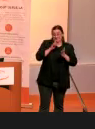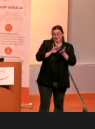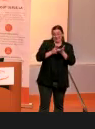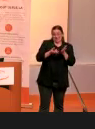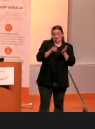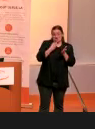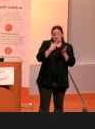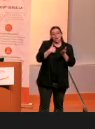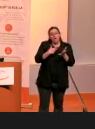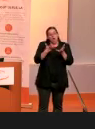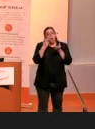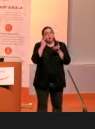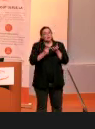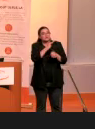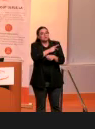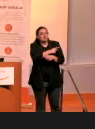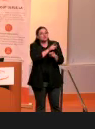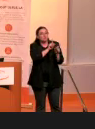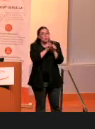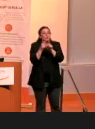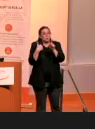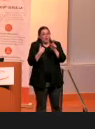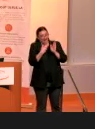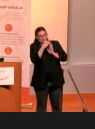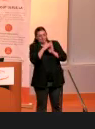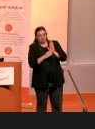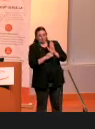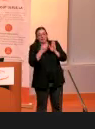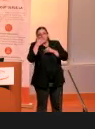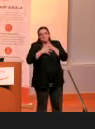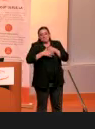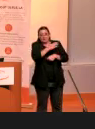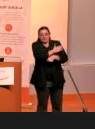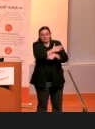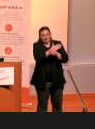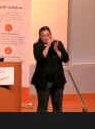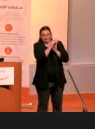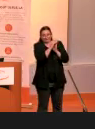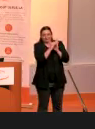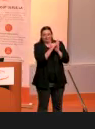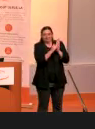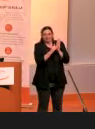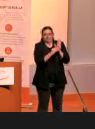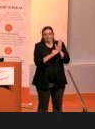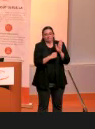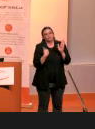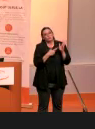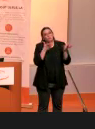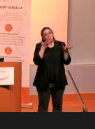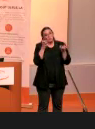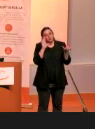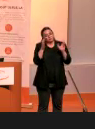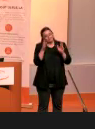want to see patients taking a record of their blood pressures at home, just so we make sure that we're keeping on top of that, because that can be an